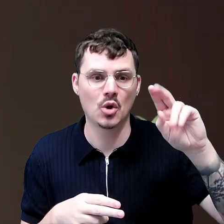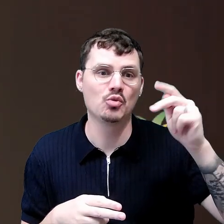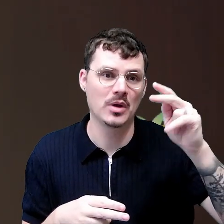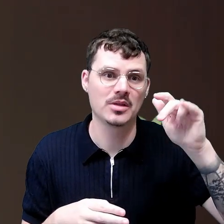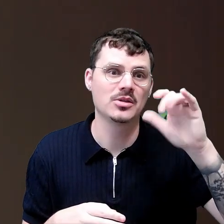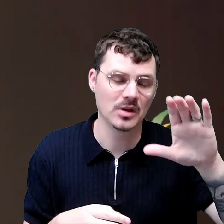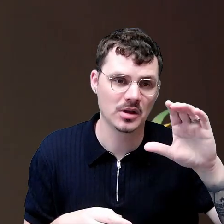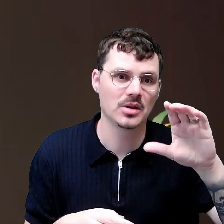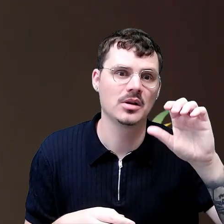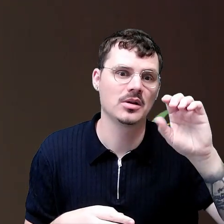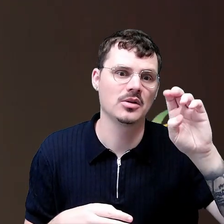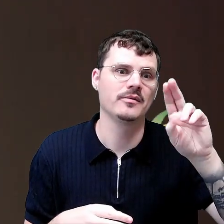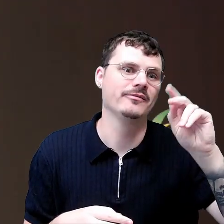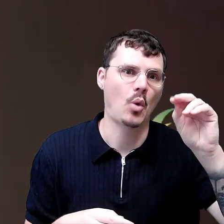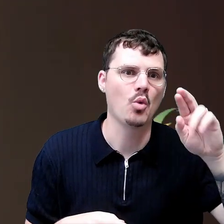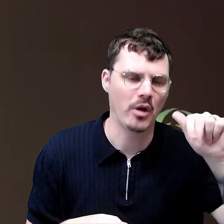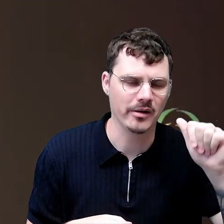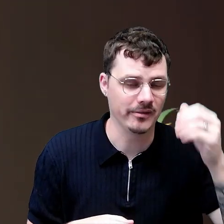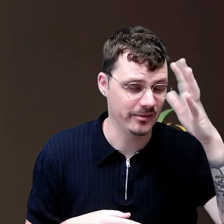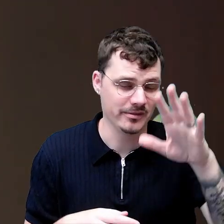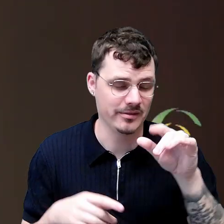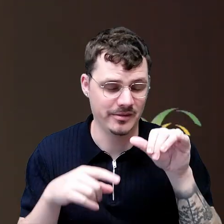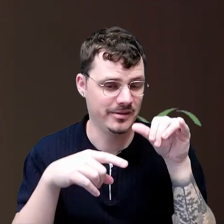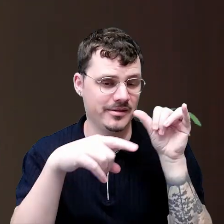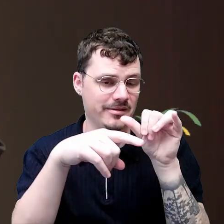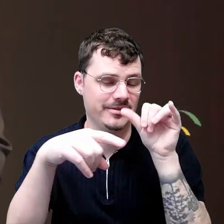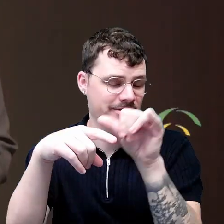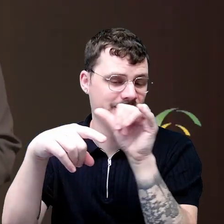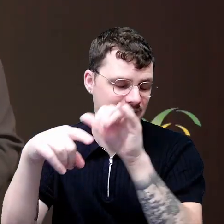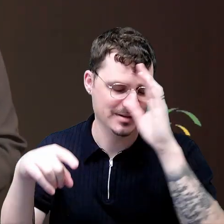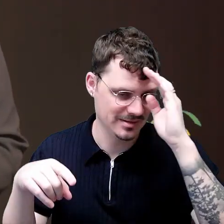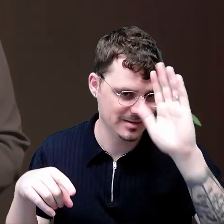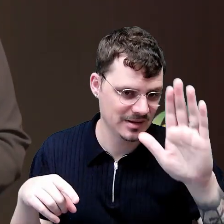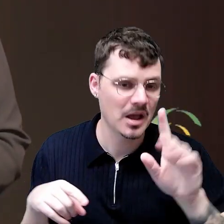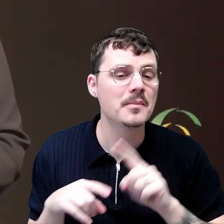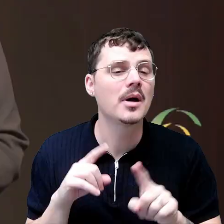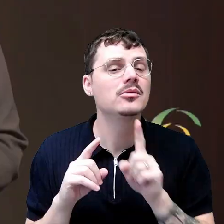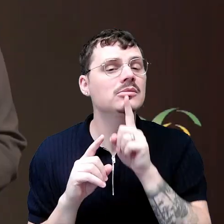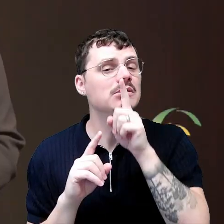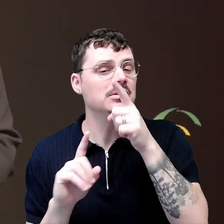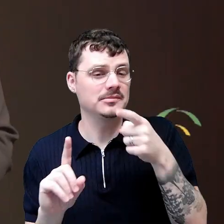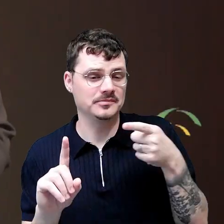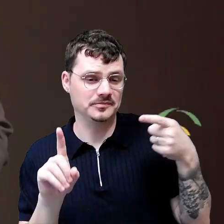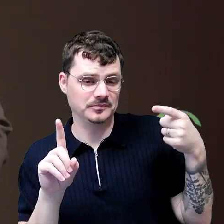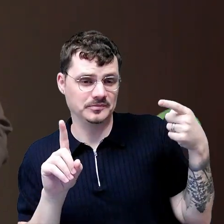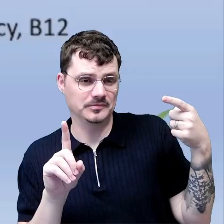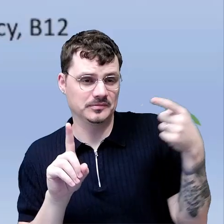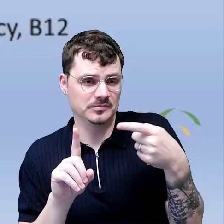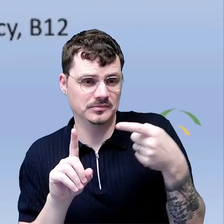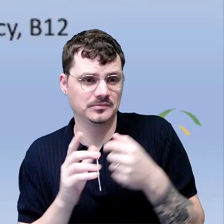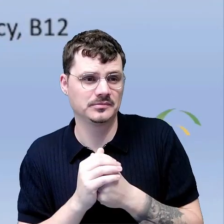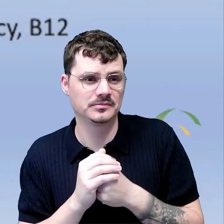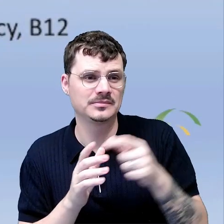porphyria. Yeah, I know, that rips right off the tongue, doesn't it? Well, the thing is,